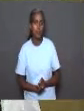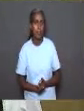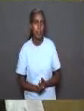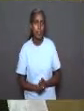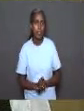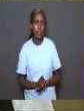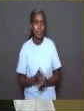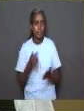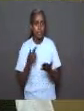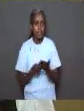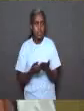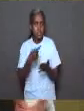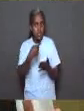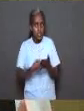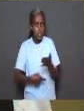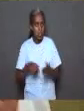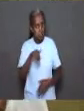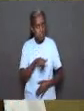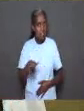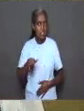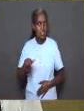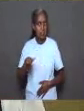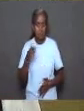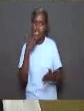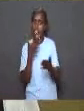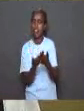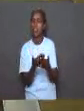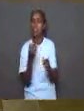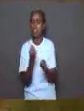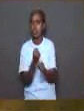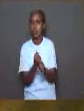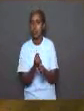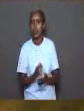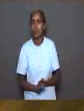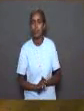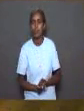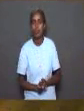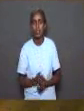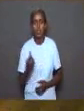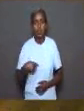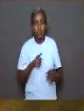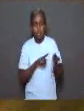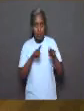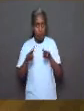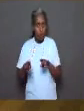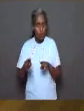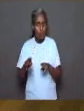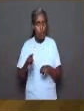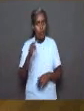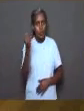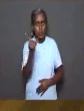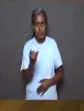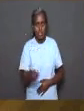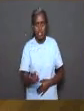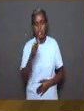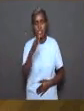If these results resemble yours, great job. We can also sketch the